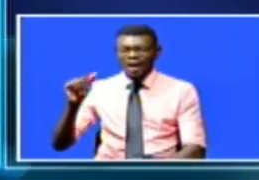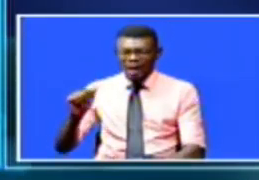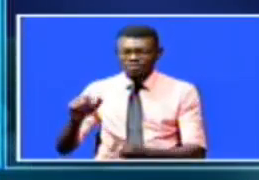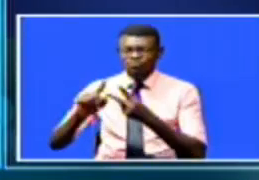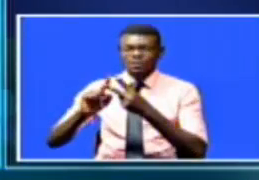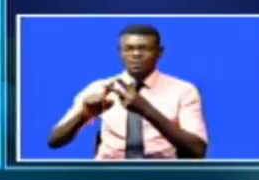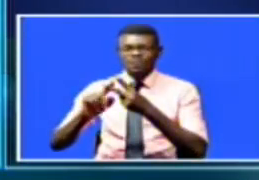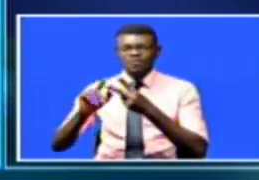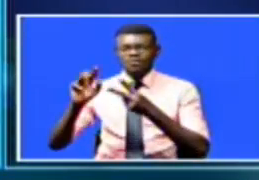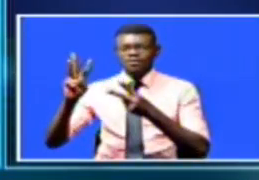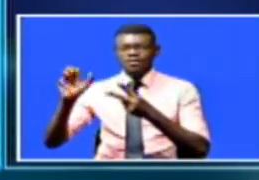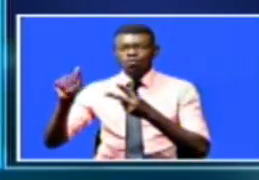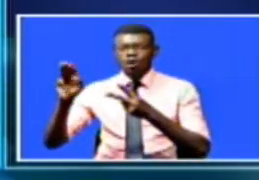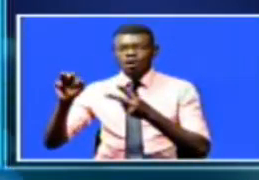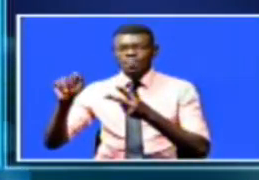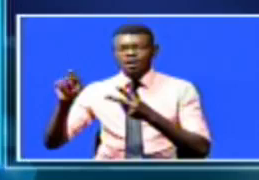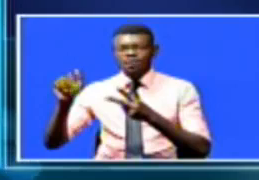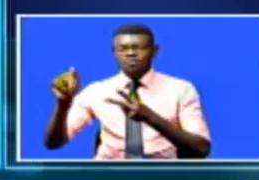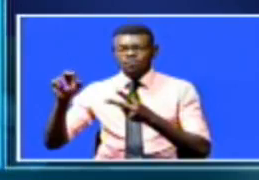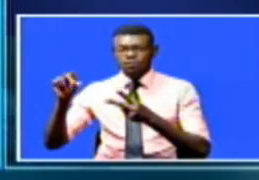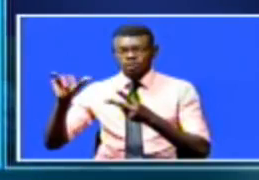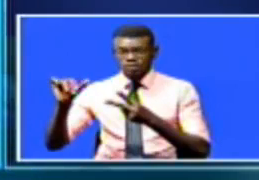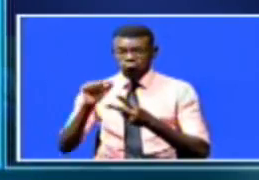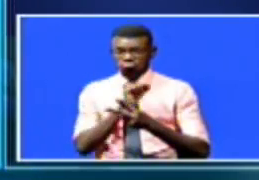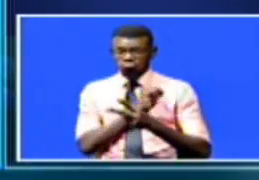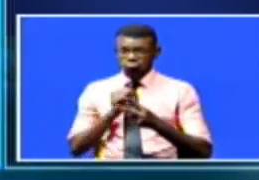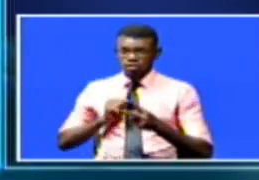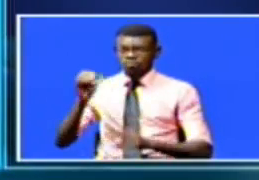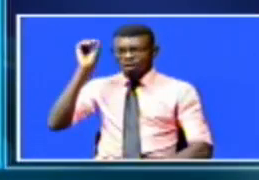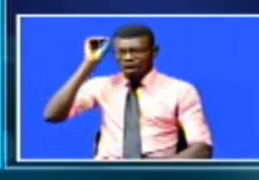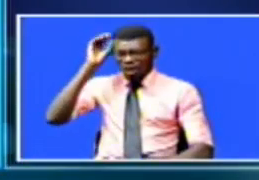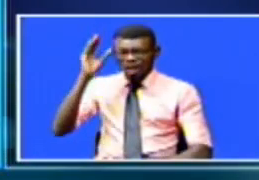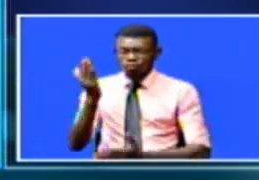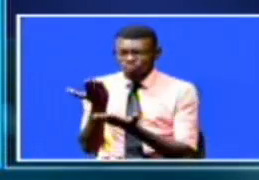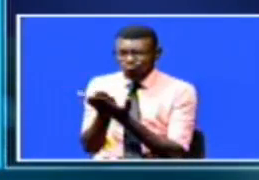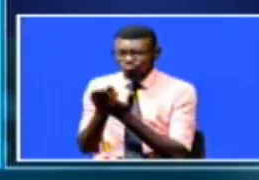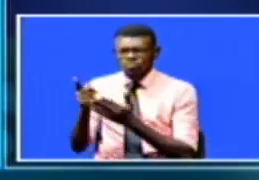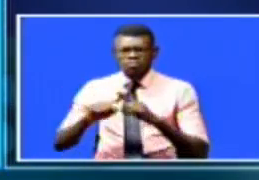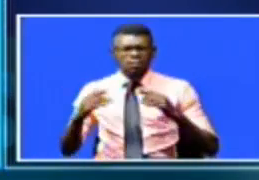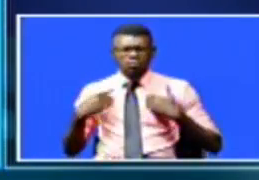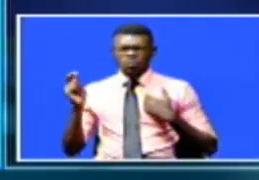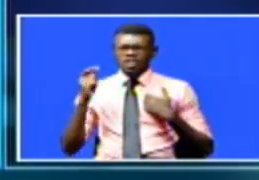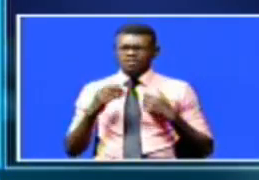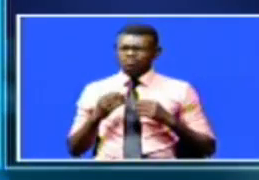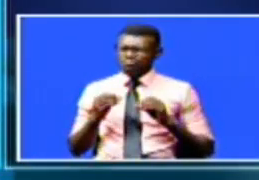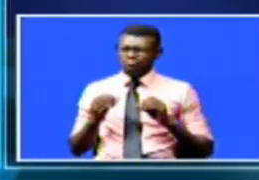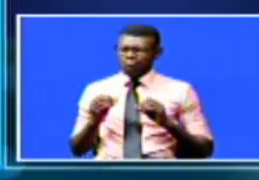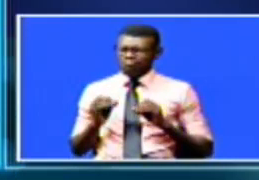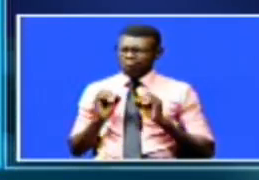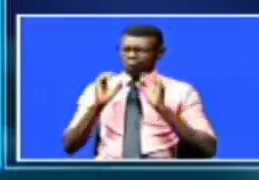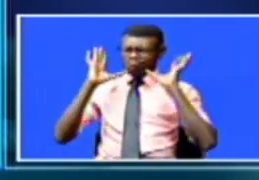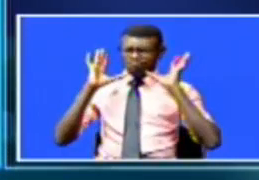the senator for Kiambu. Yes. A lot of Kenyans finding this quite absurd that you are supported